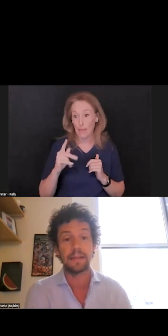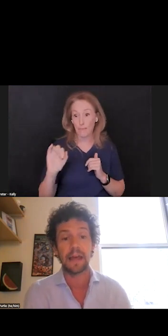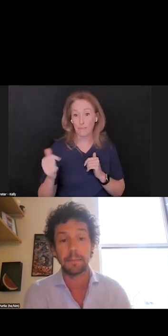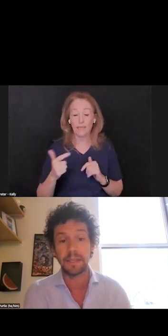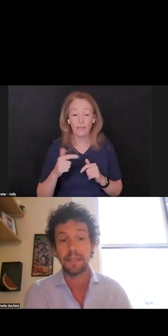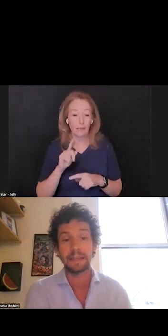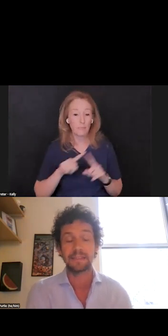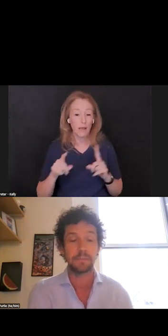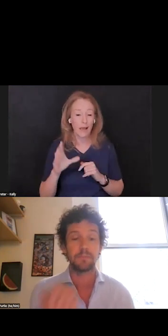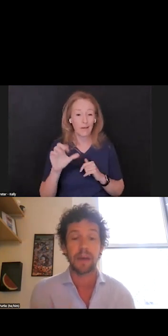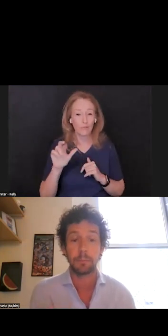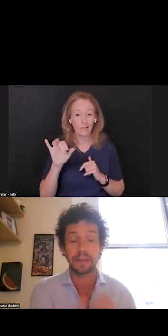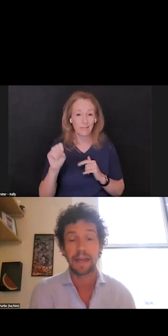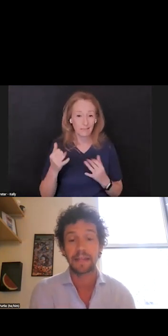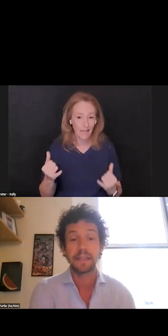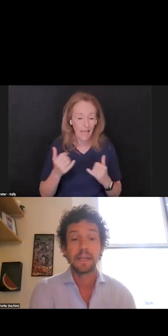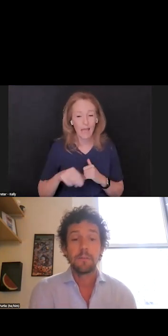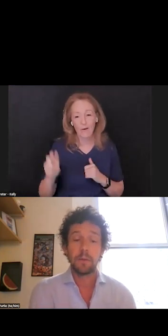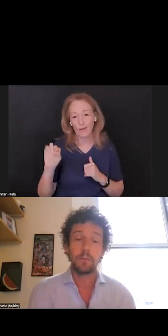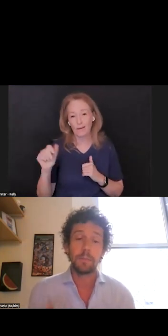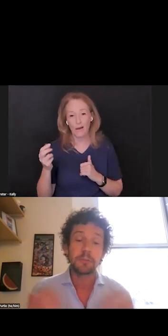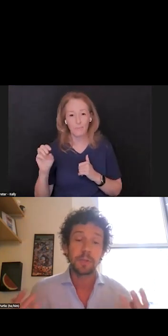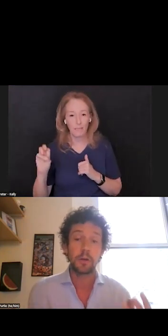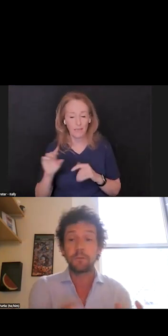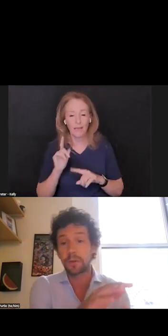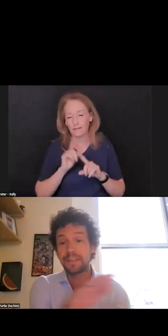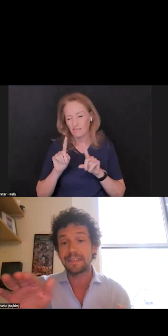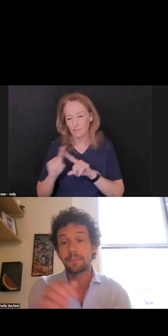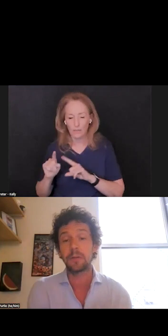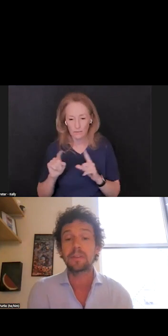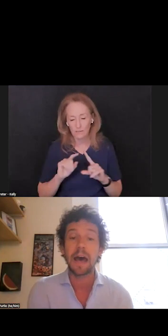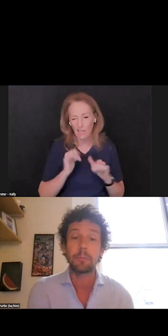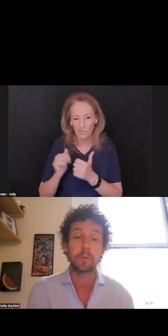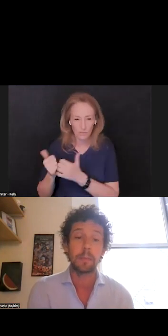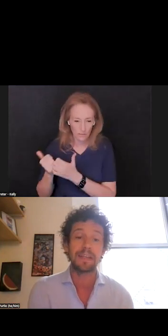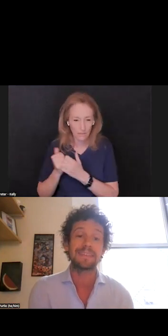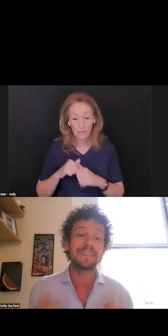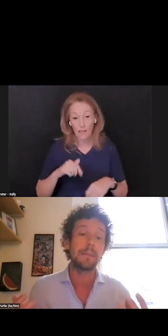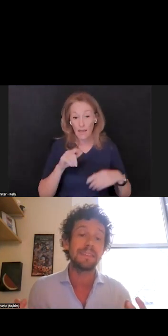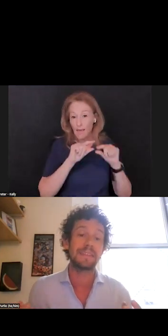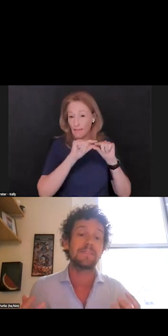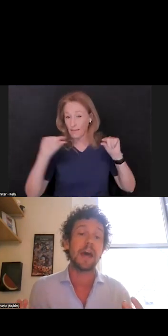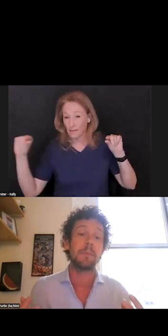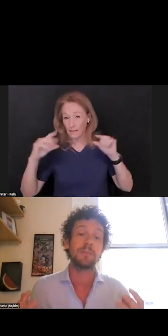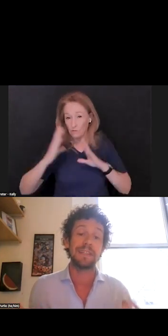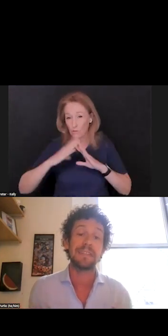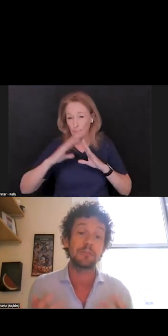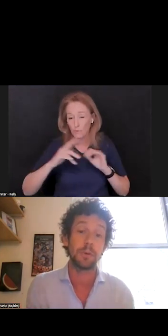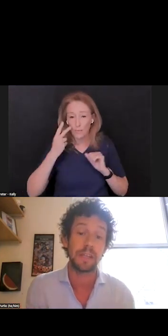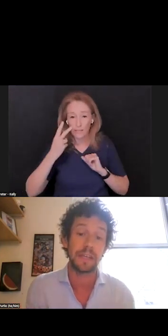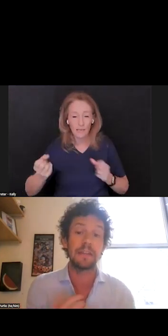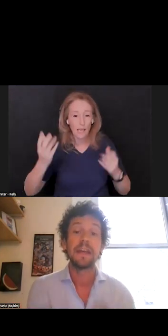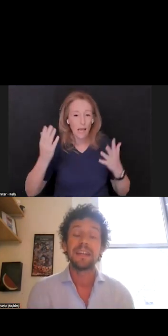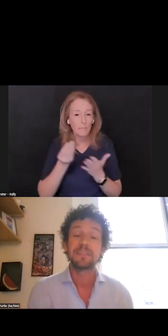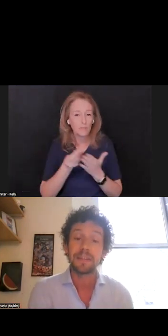and NAMI and some vibrant data. And the best we could for the states up here at the top, we were able to get some sense of how much money states were